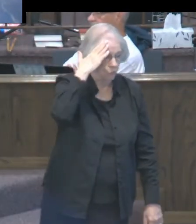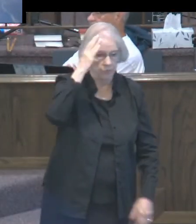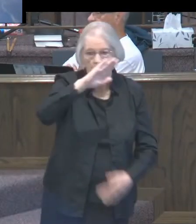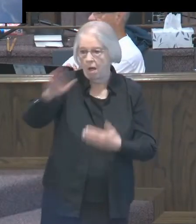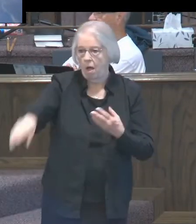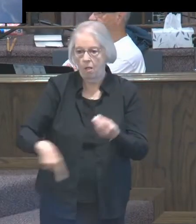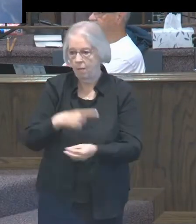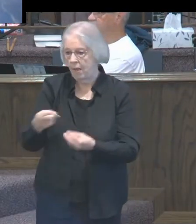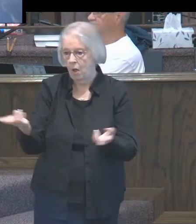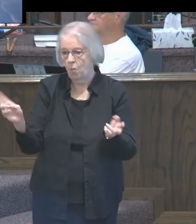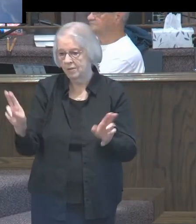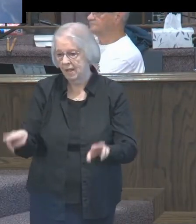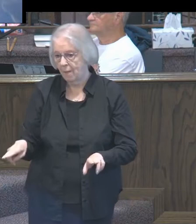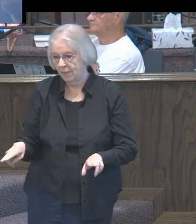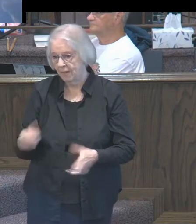I would say to you,